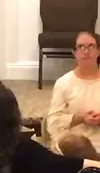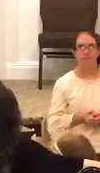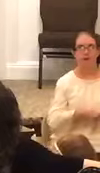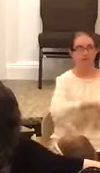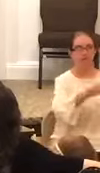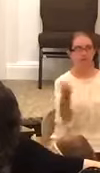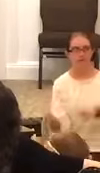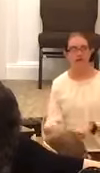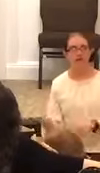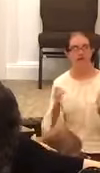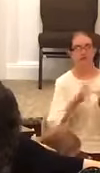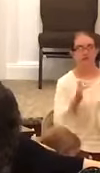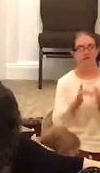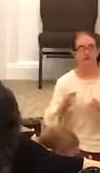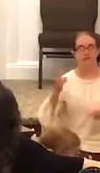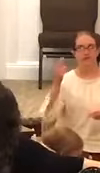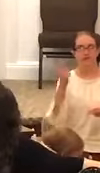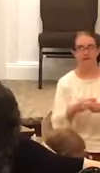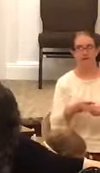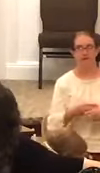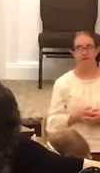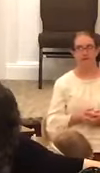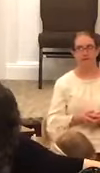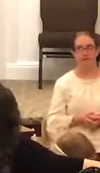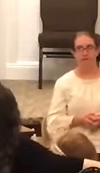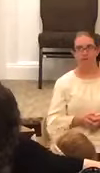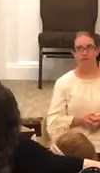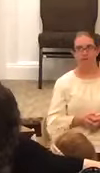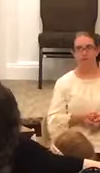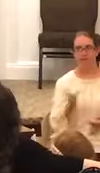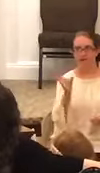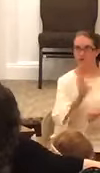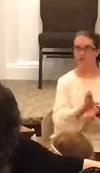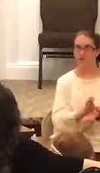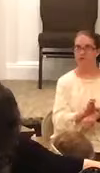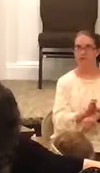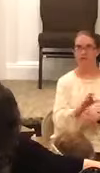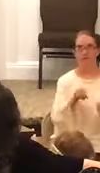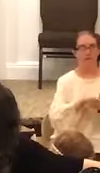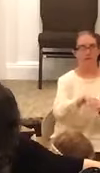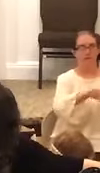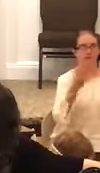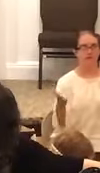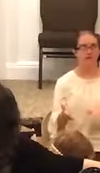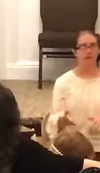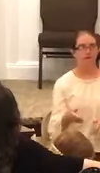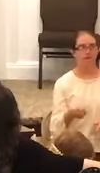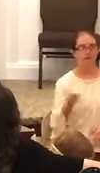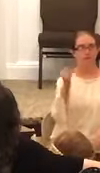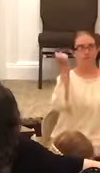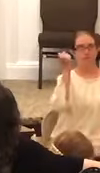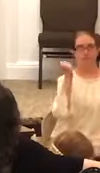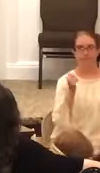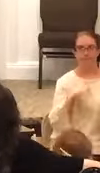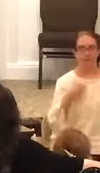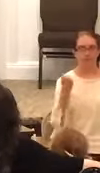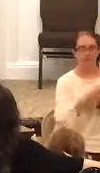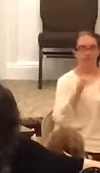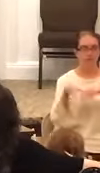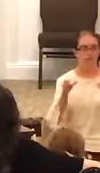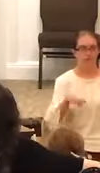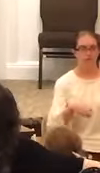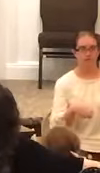were baptized in Jesus' name. He said, any of these other church folk out here, I can kill them dead in a mackerel in a heartbeat just by